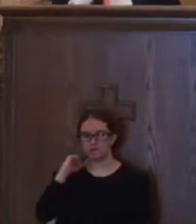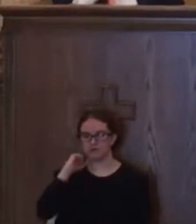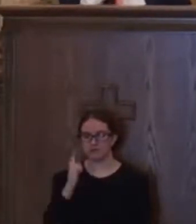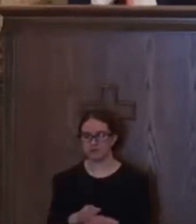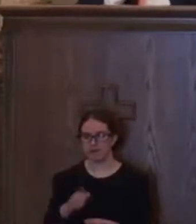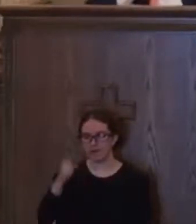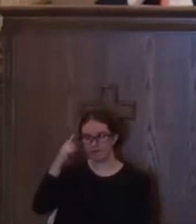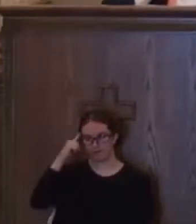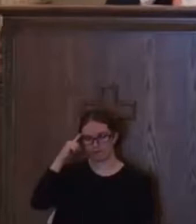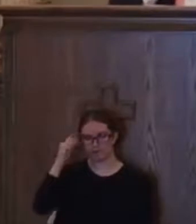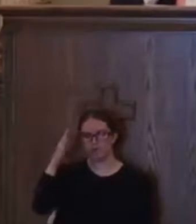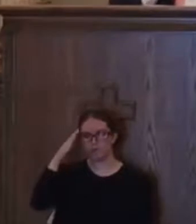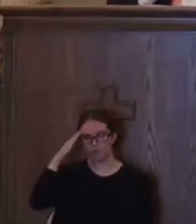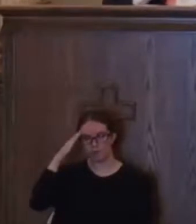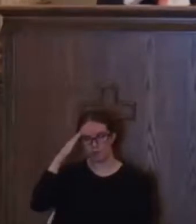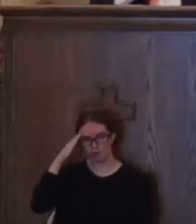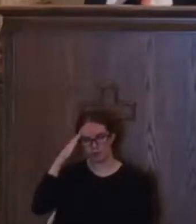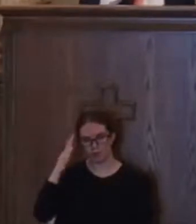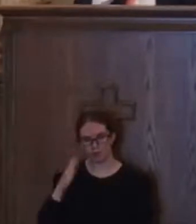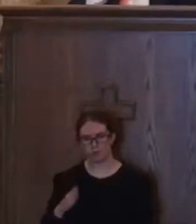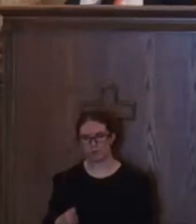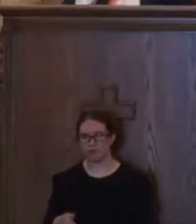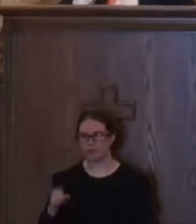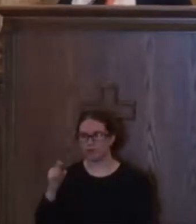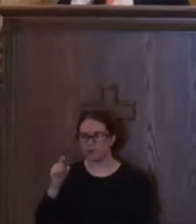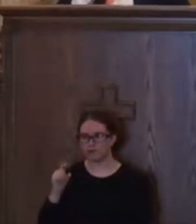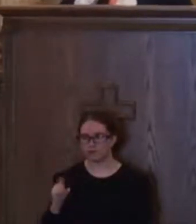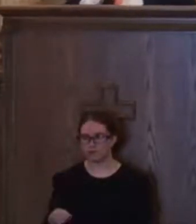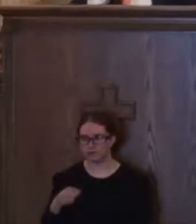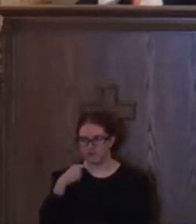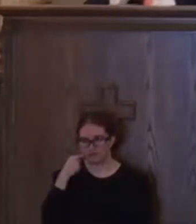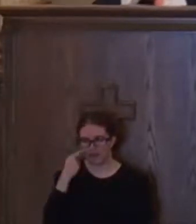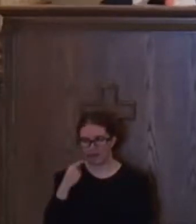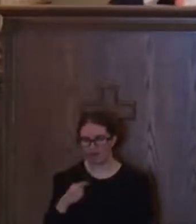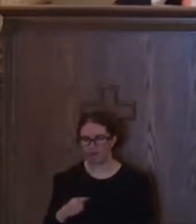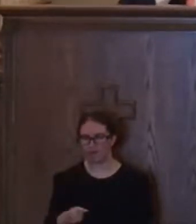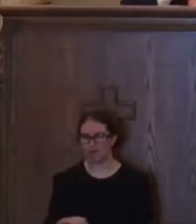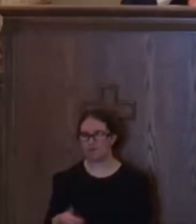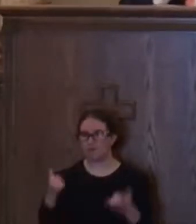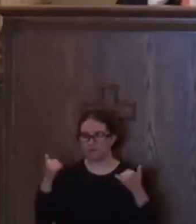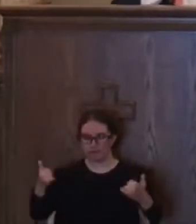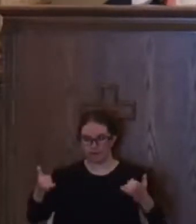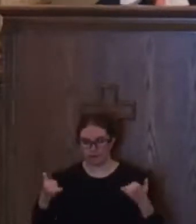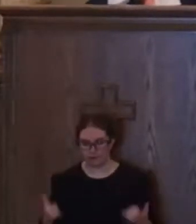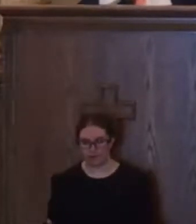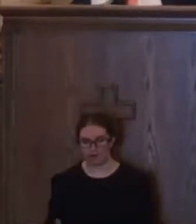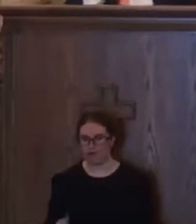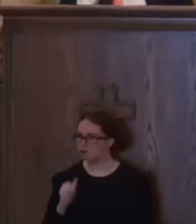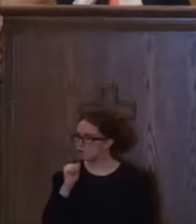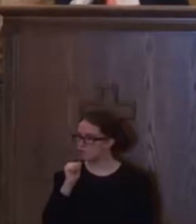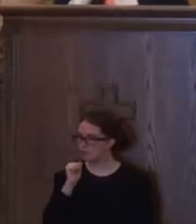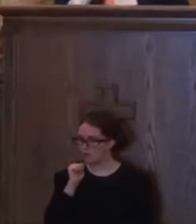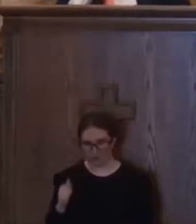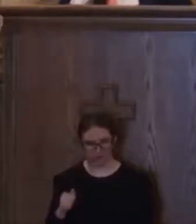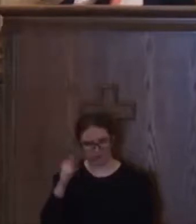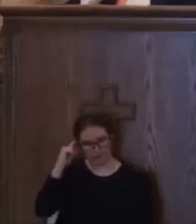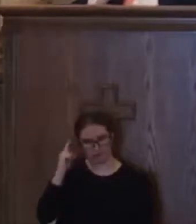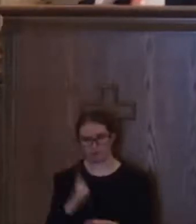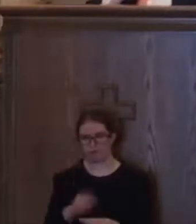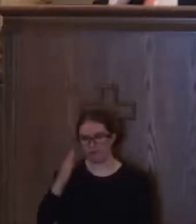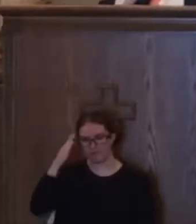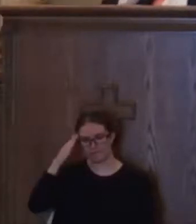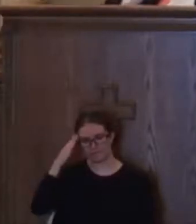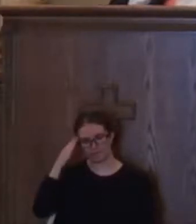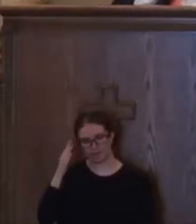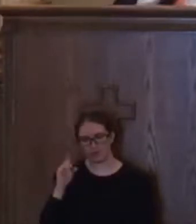mind. You knew exactly what you were saying. And I told him, but right now you are not in your right mind. And you don't